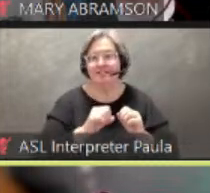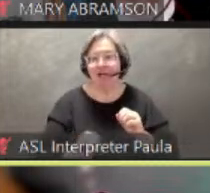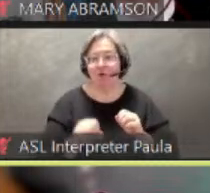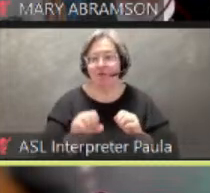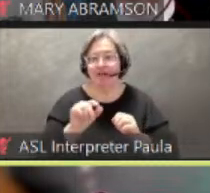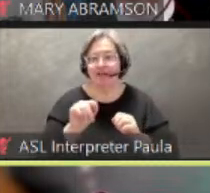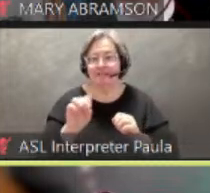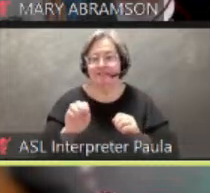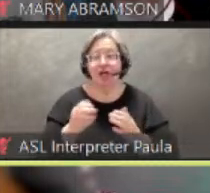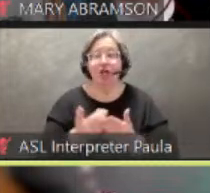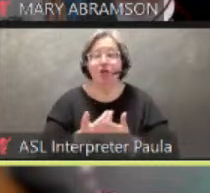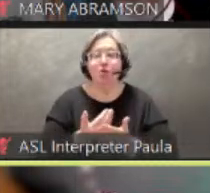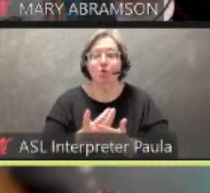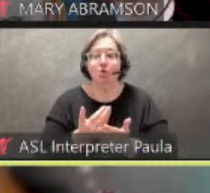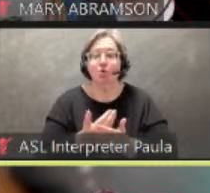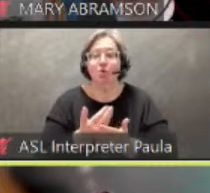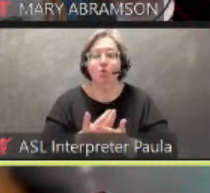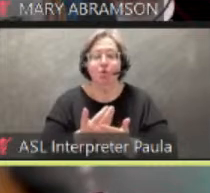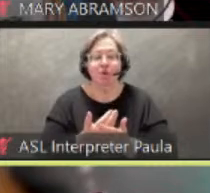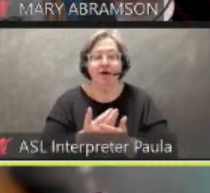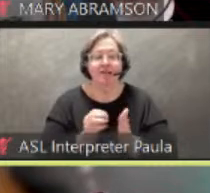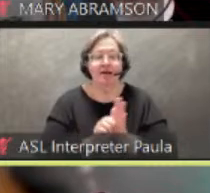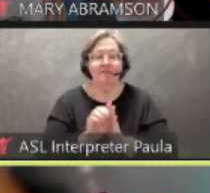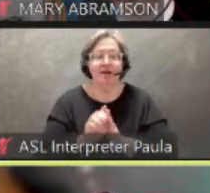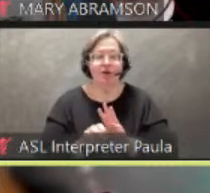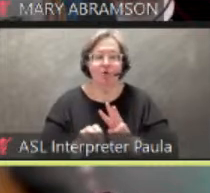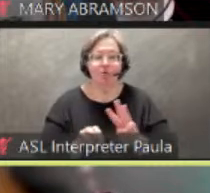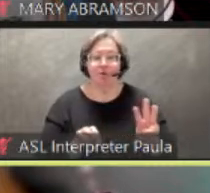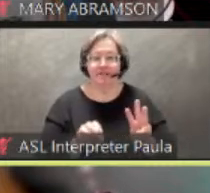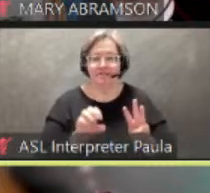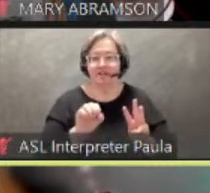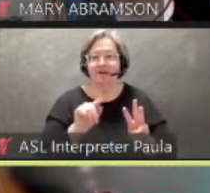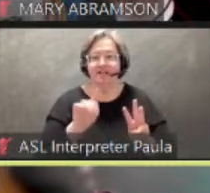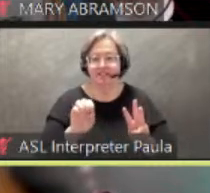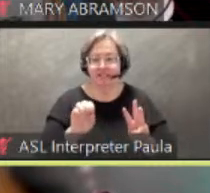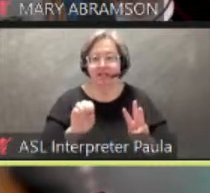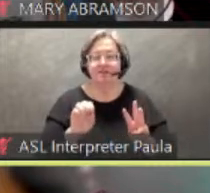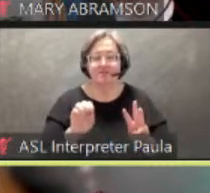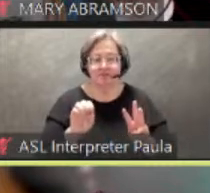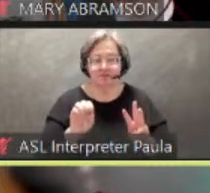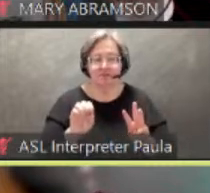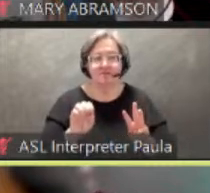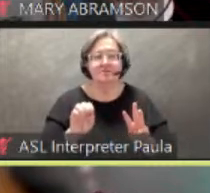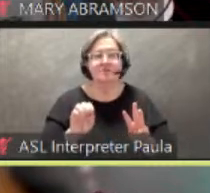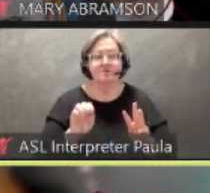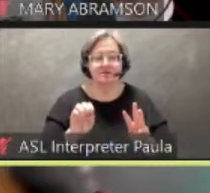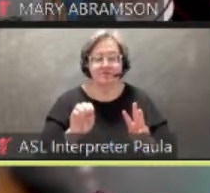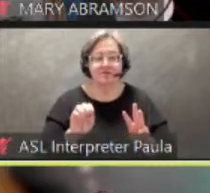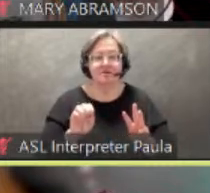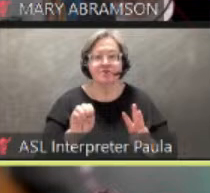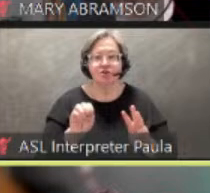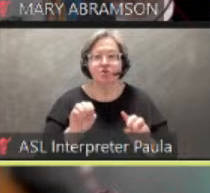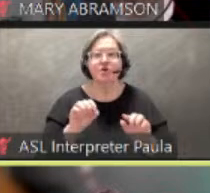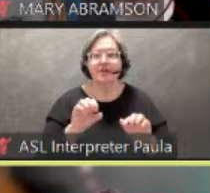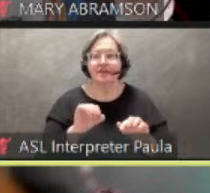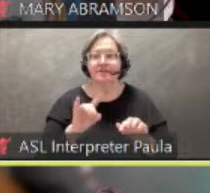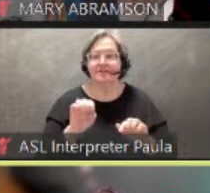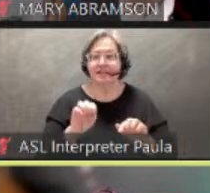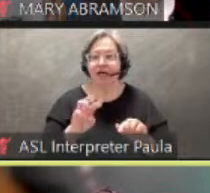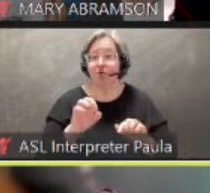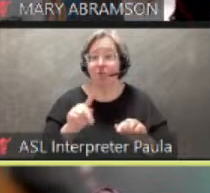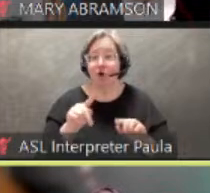And there is a new elevator on the west side of State Street within the sidewalk that takes passengers down to the